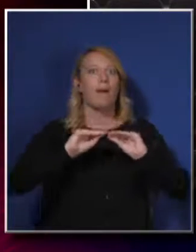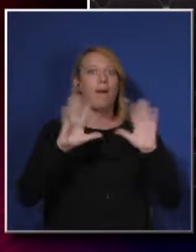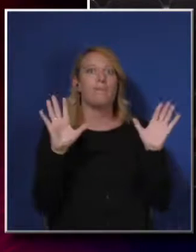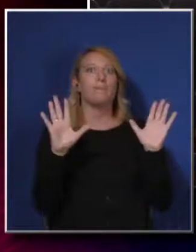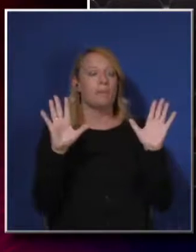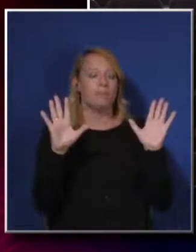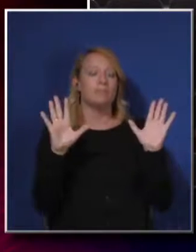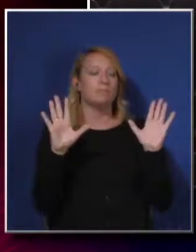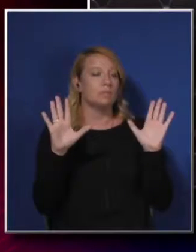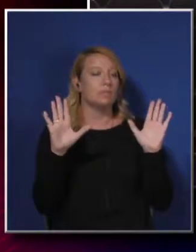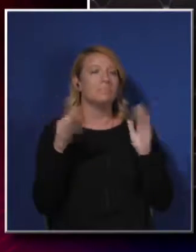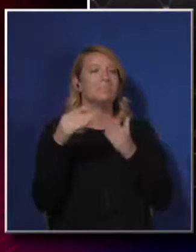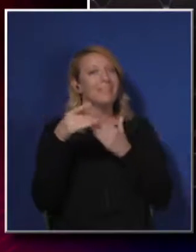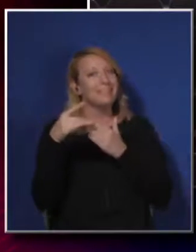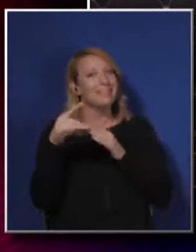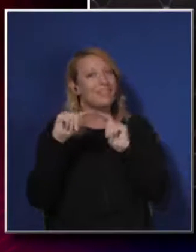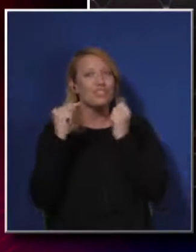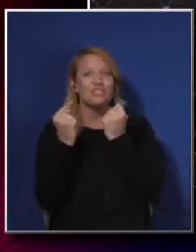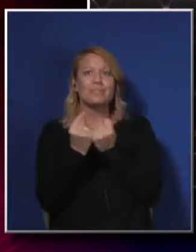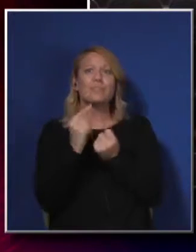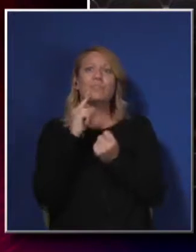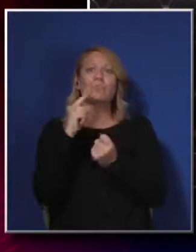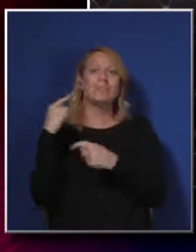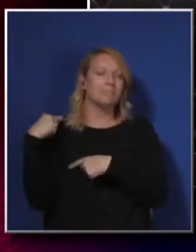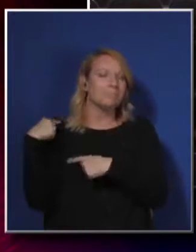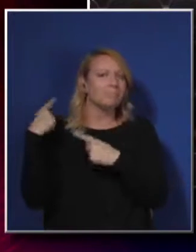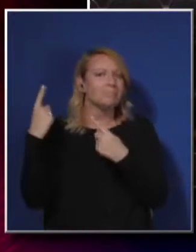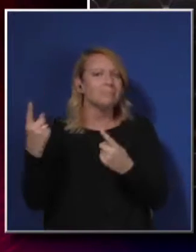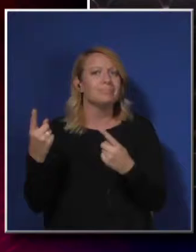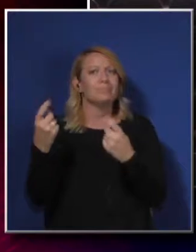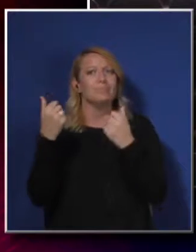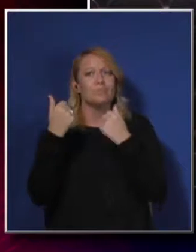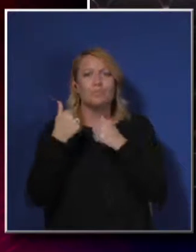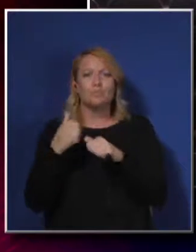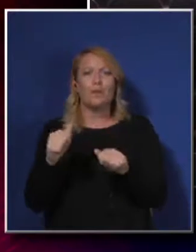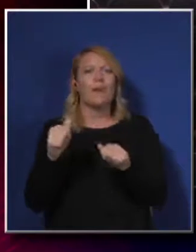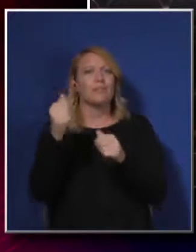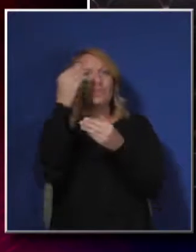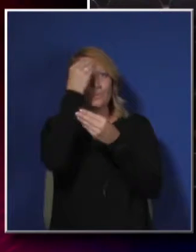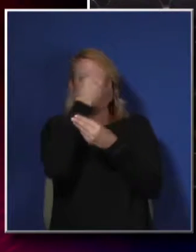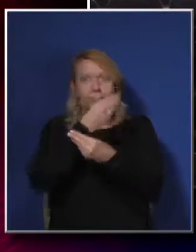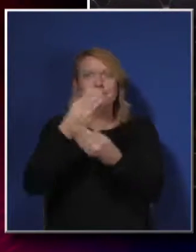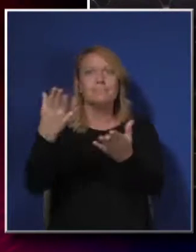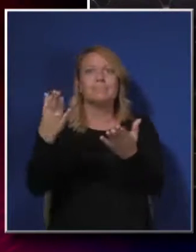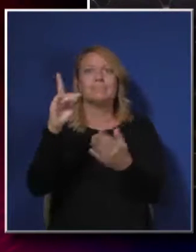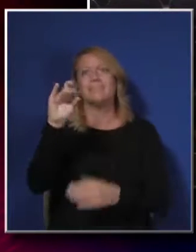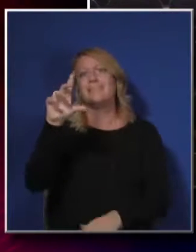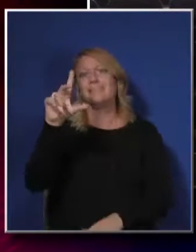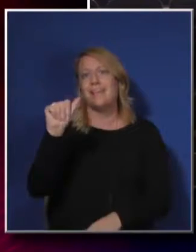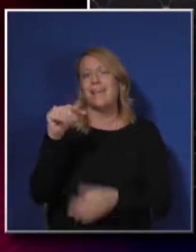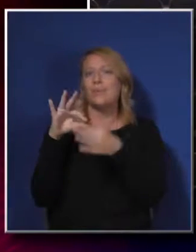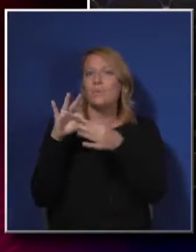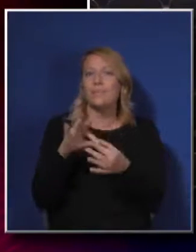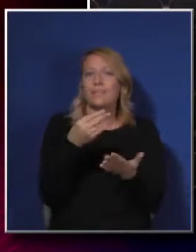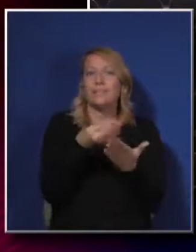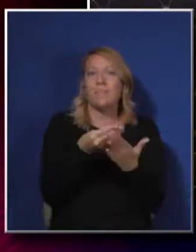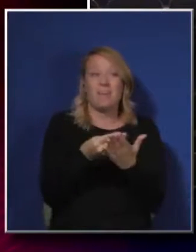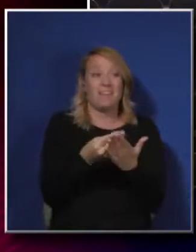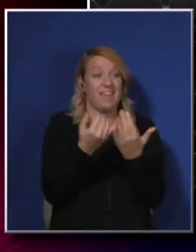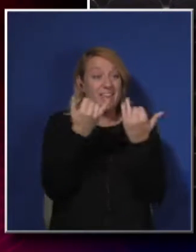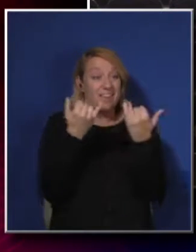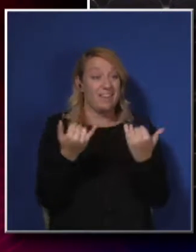leadership team have taken great strides in providing the fiscal data. We have been able to make more